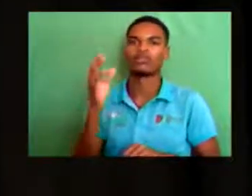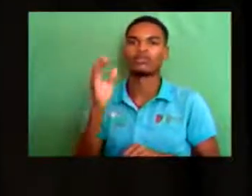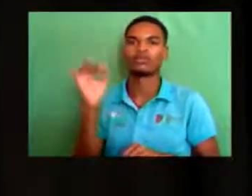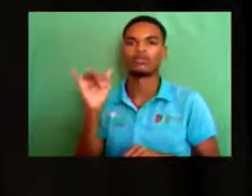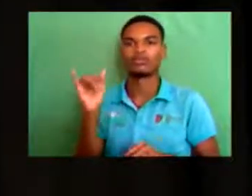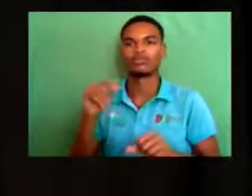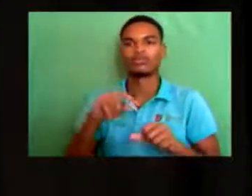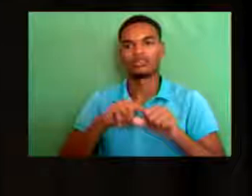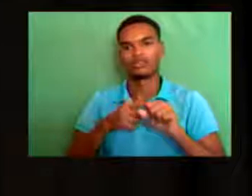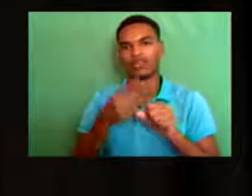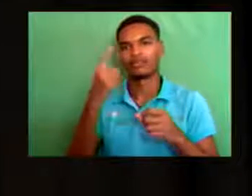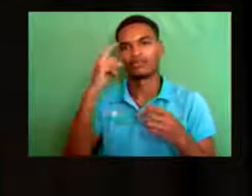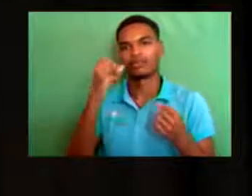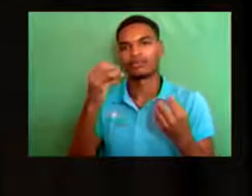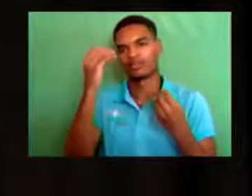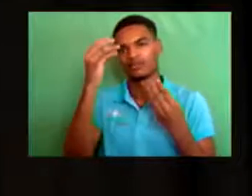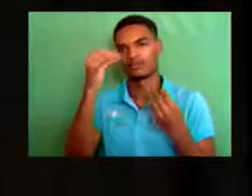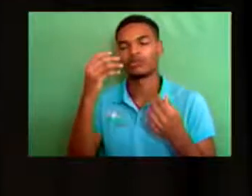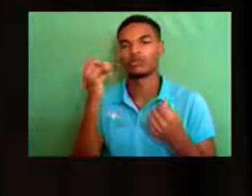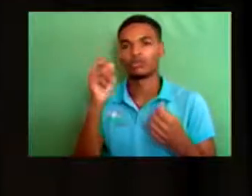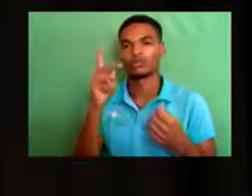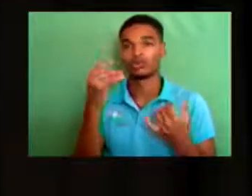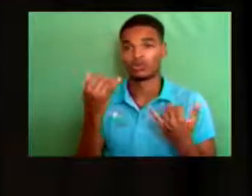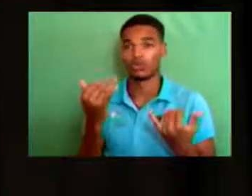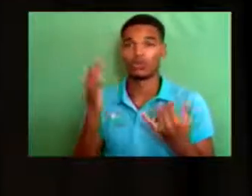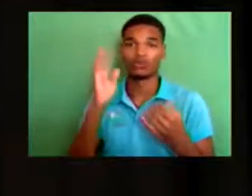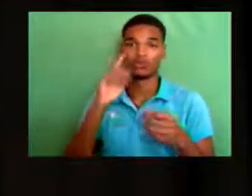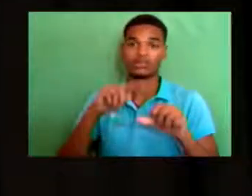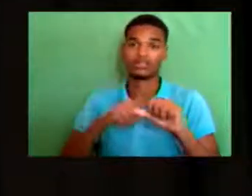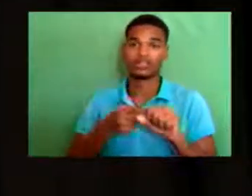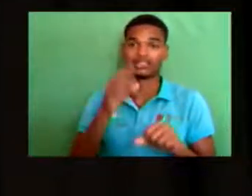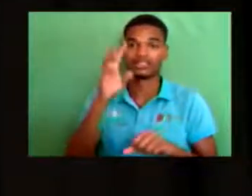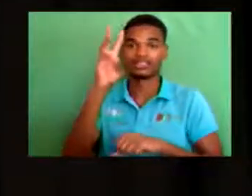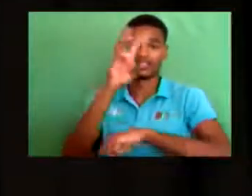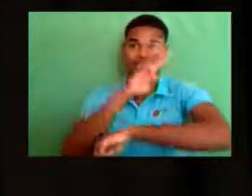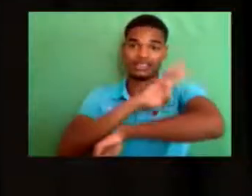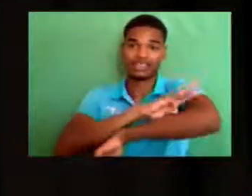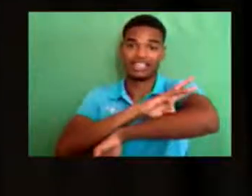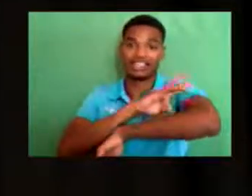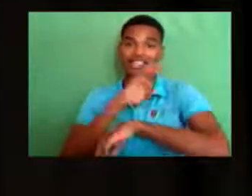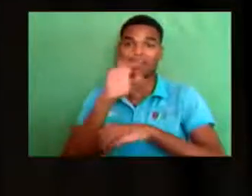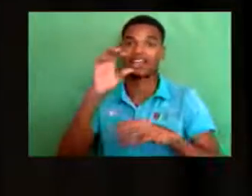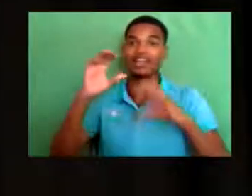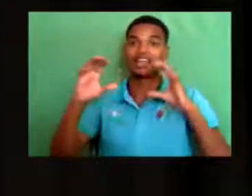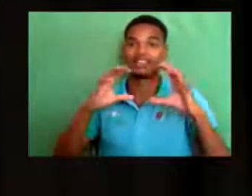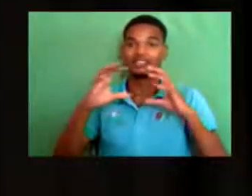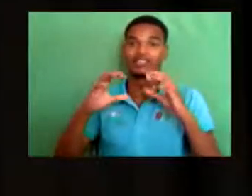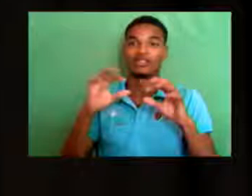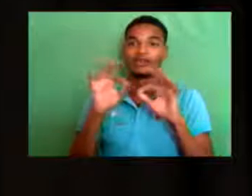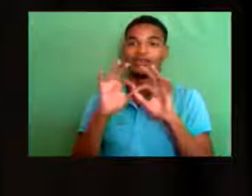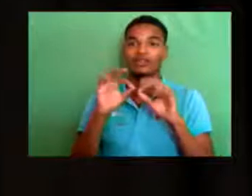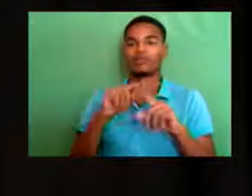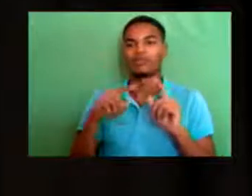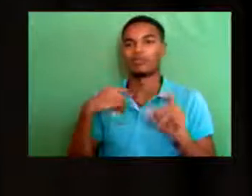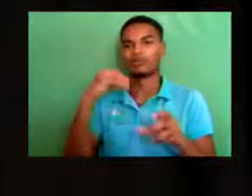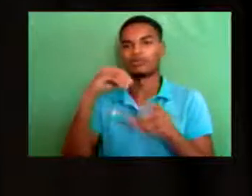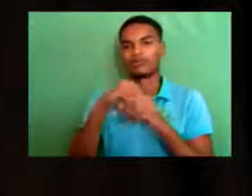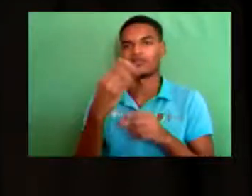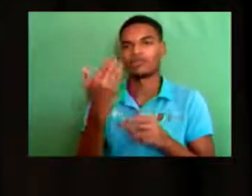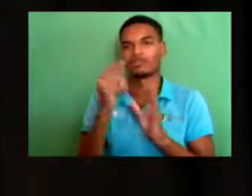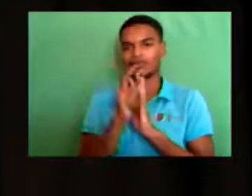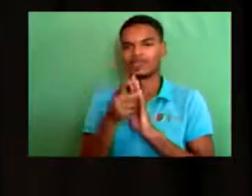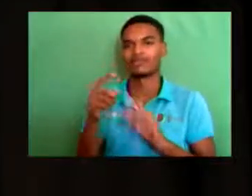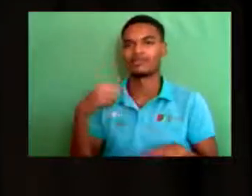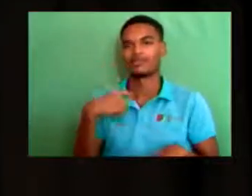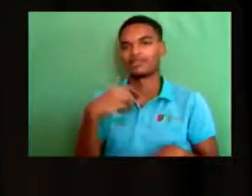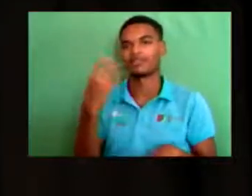I'm going to ram at least 6 days worth of conversation into 15 minutes or less. So bear with me. I'm from New York, like Boston.